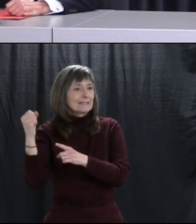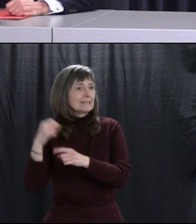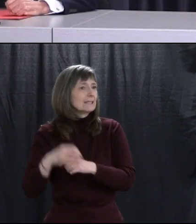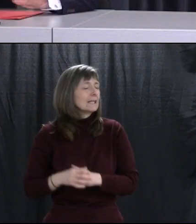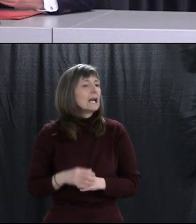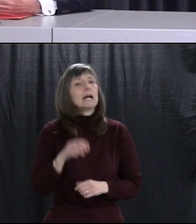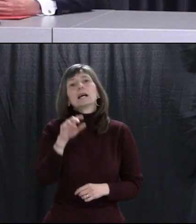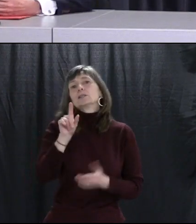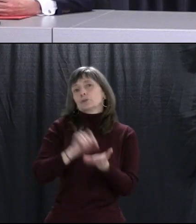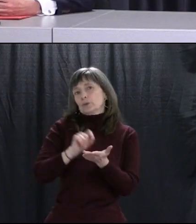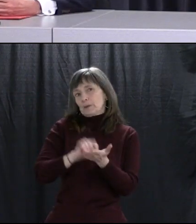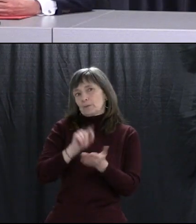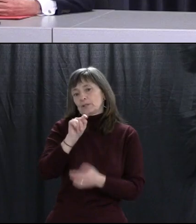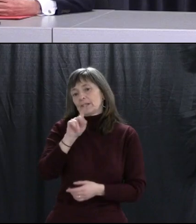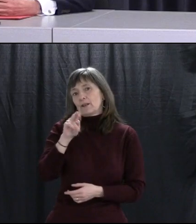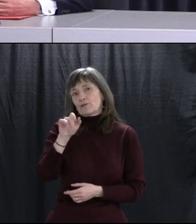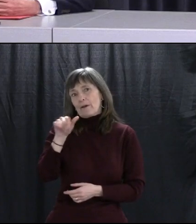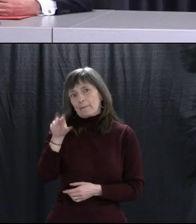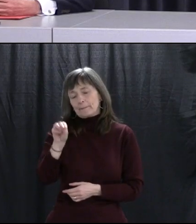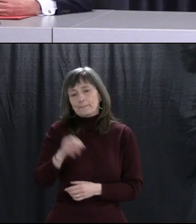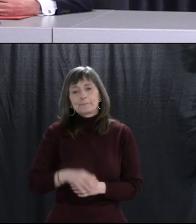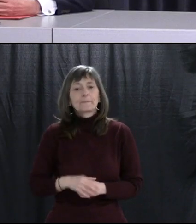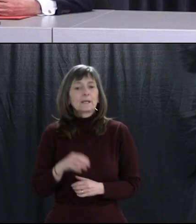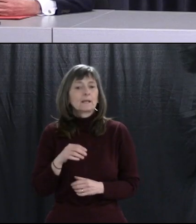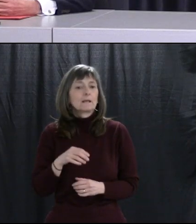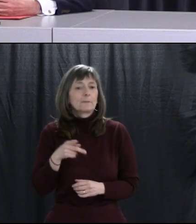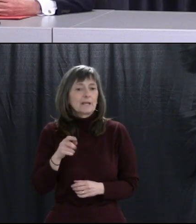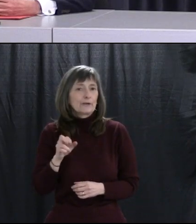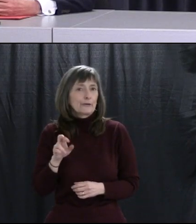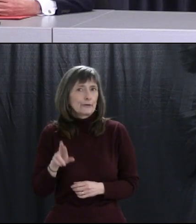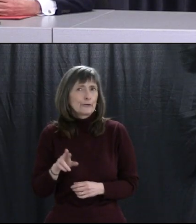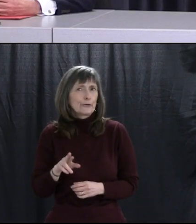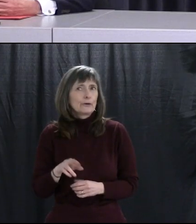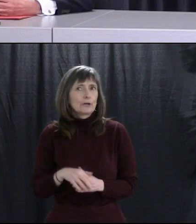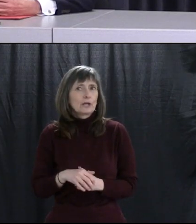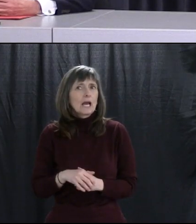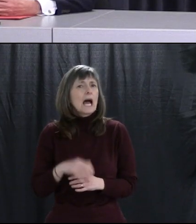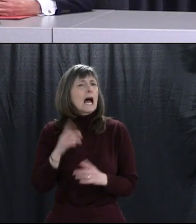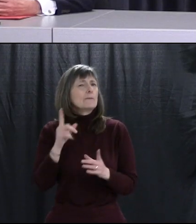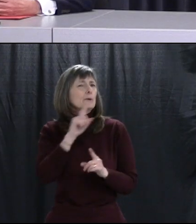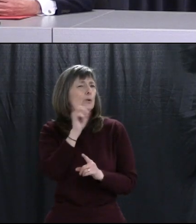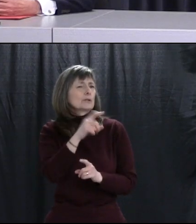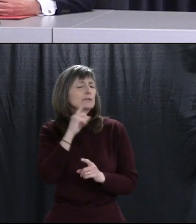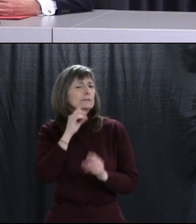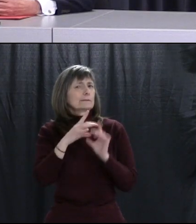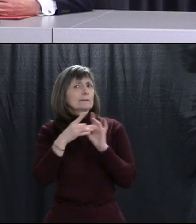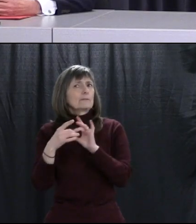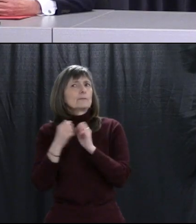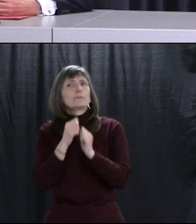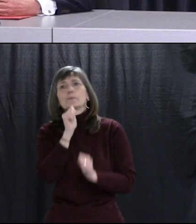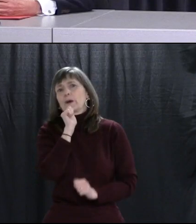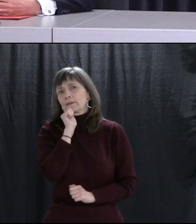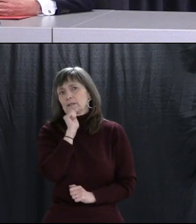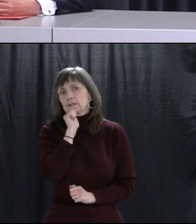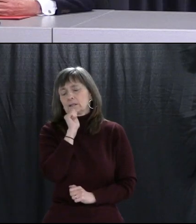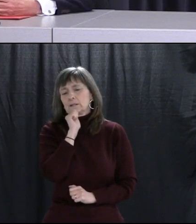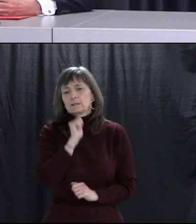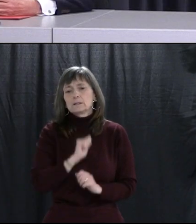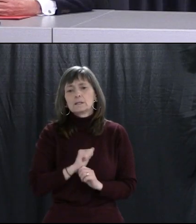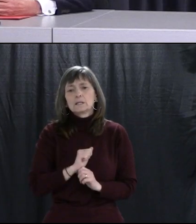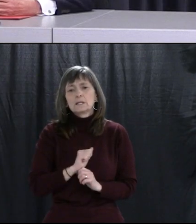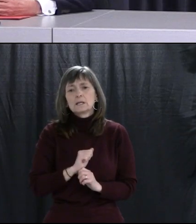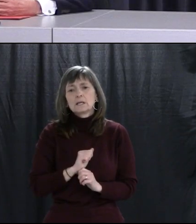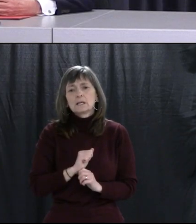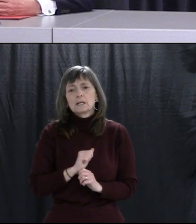from the Telegram. I have a couple of questions about privacy. A little while ago, a boy in